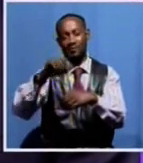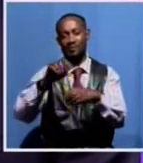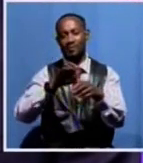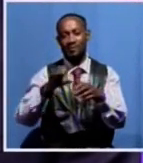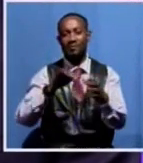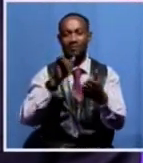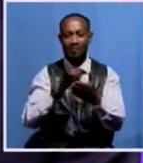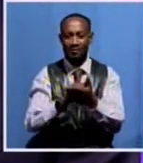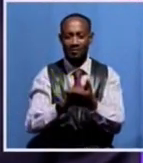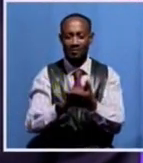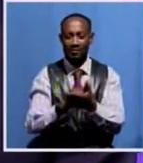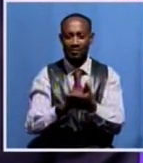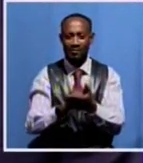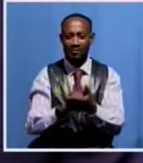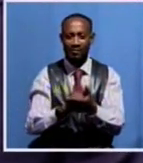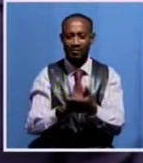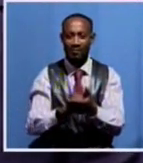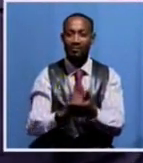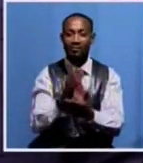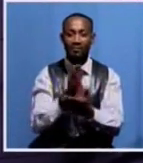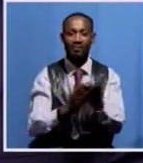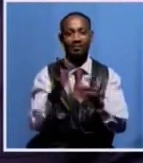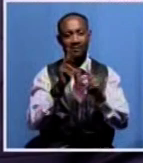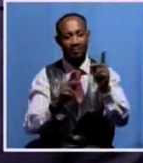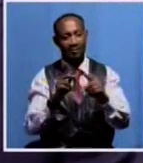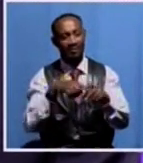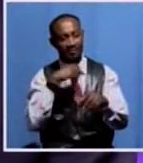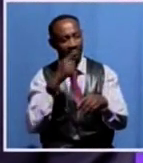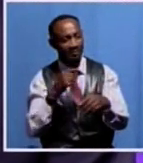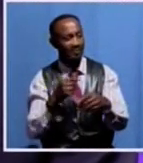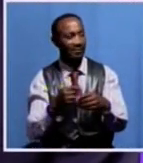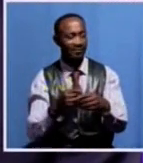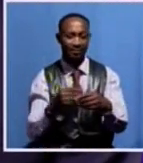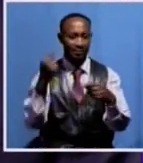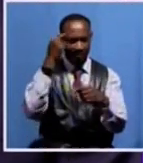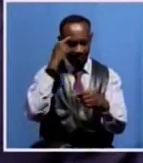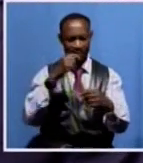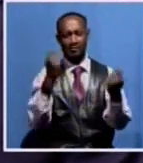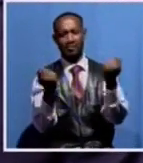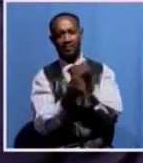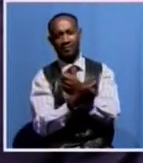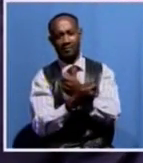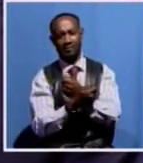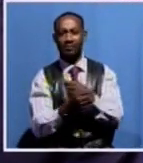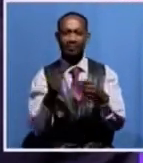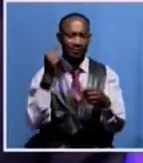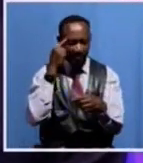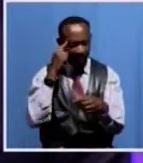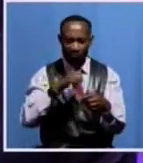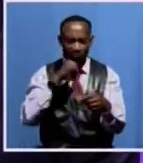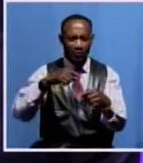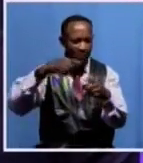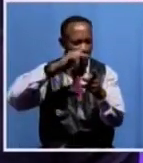cabinet debated this intensely. I know that some people would say, oh, government has done a U-turn and so on. Government is being inconsistent. But I think